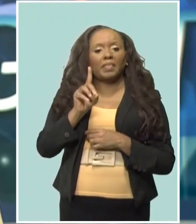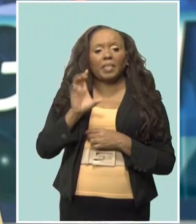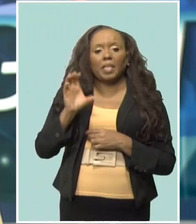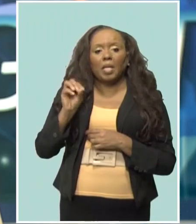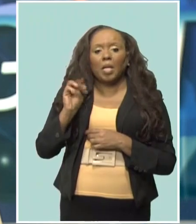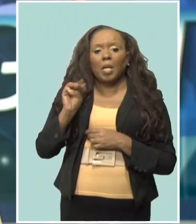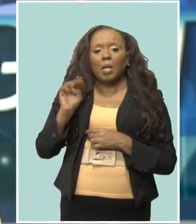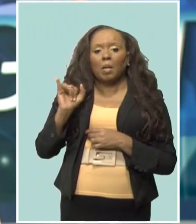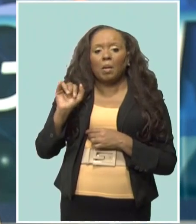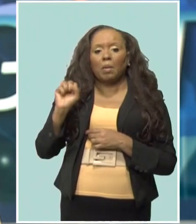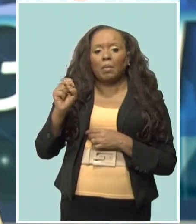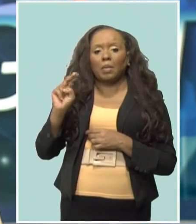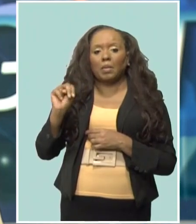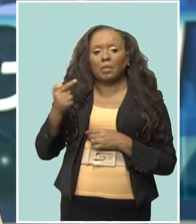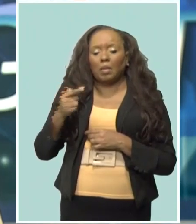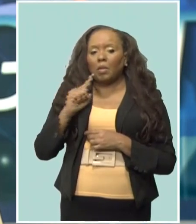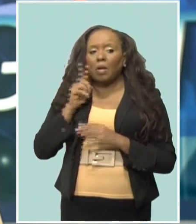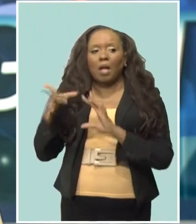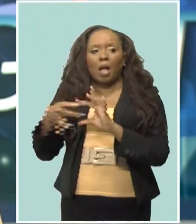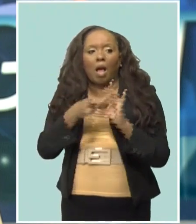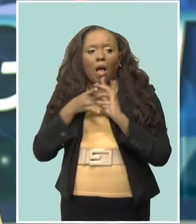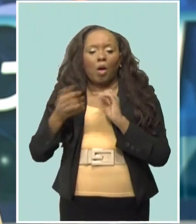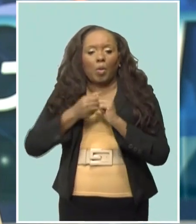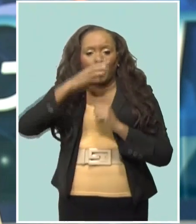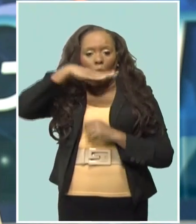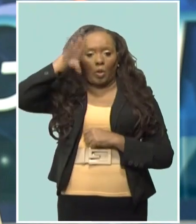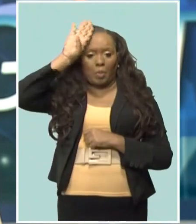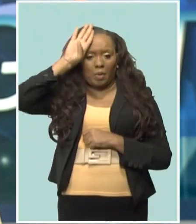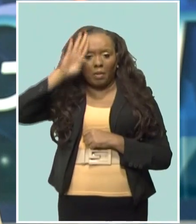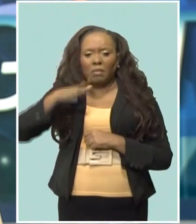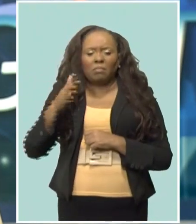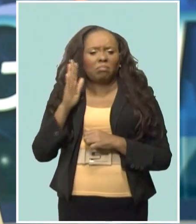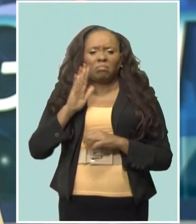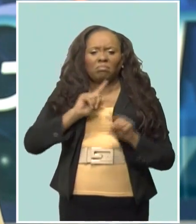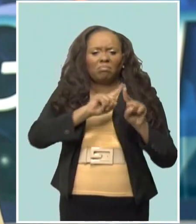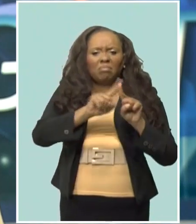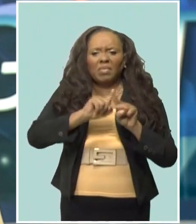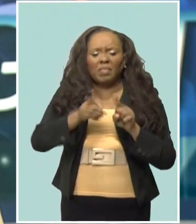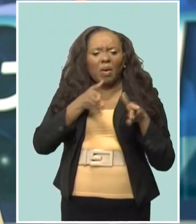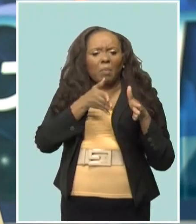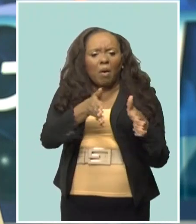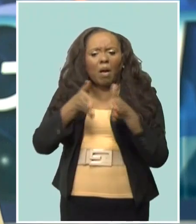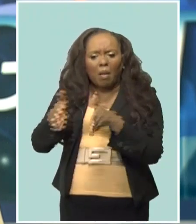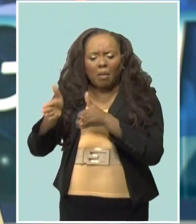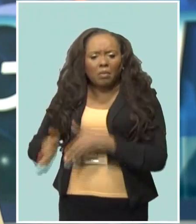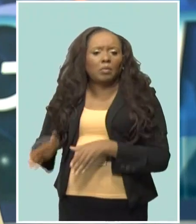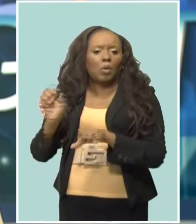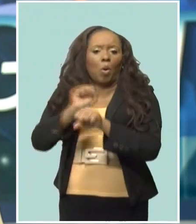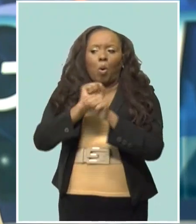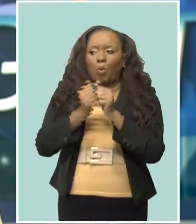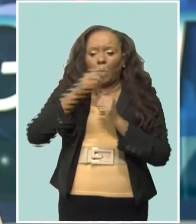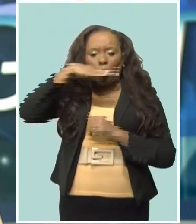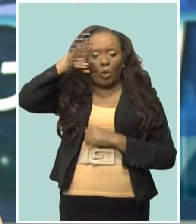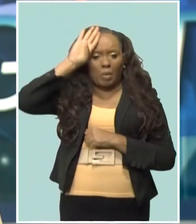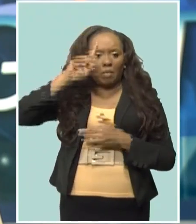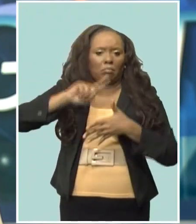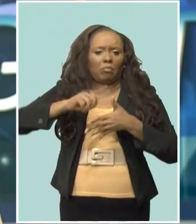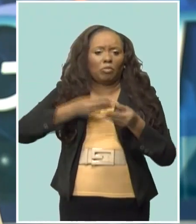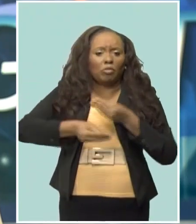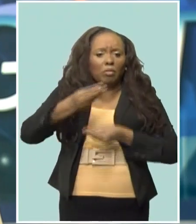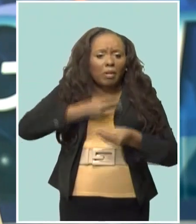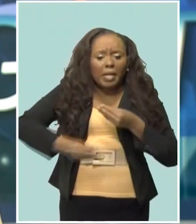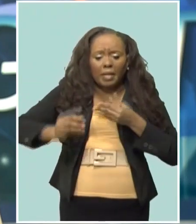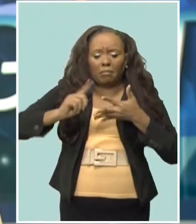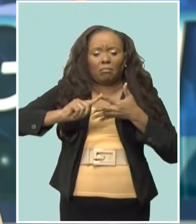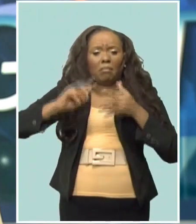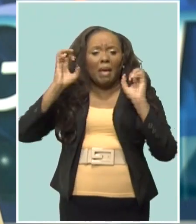intensify cooperation with Cuba, working on every conceivable area. These, he says, range from trade to education